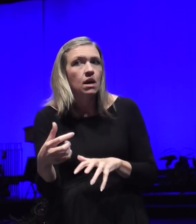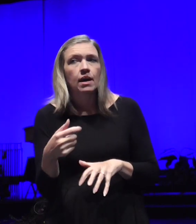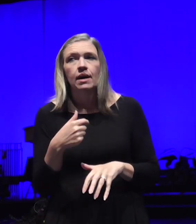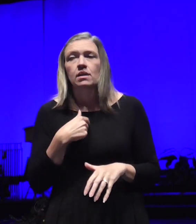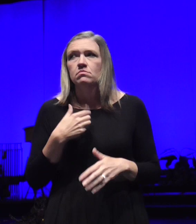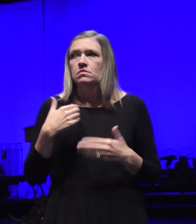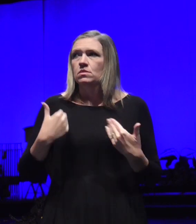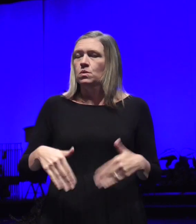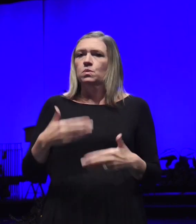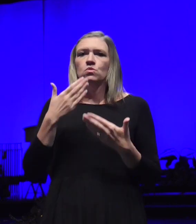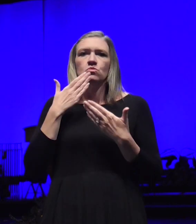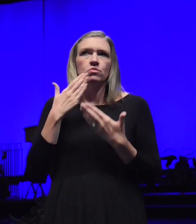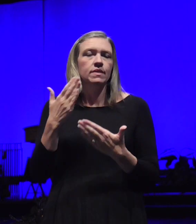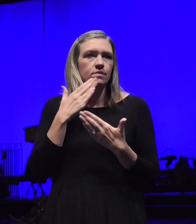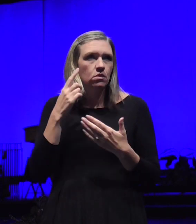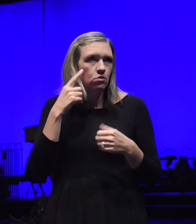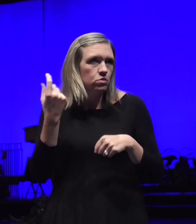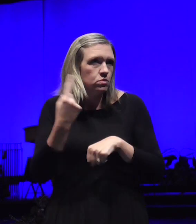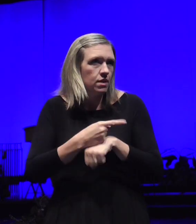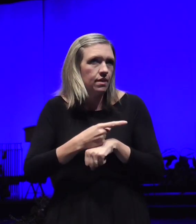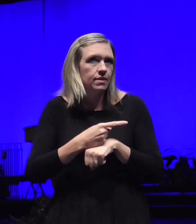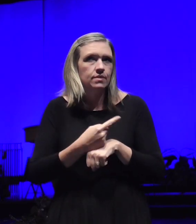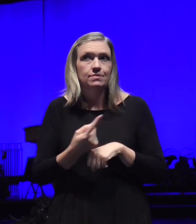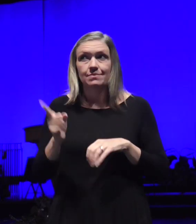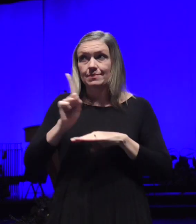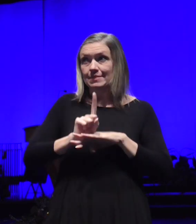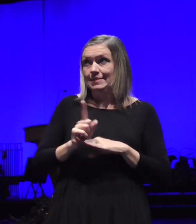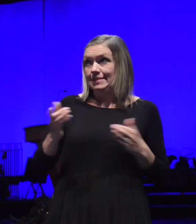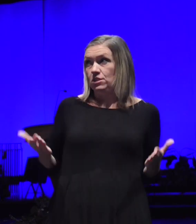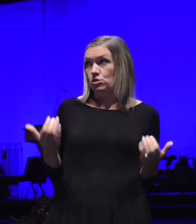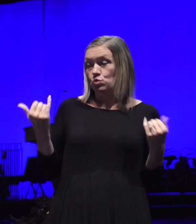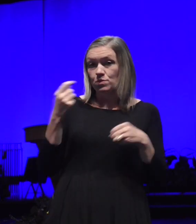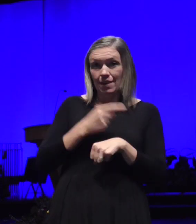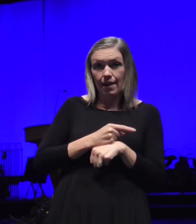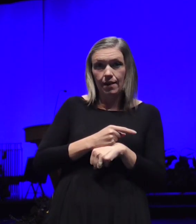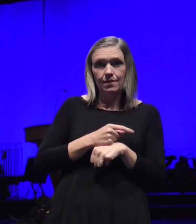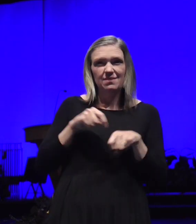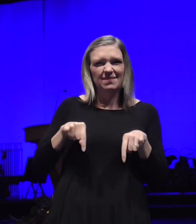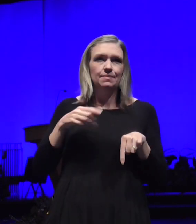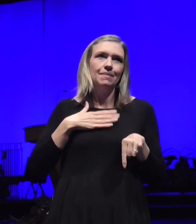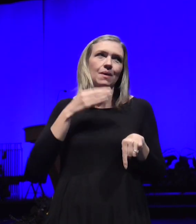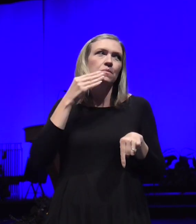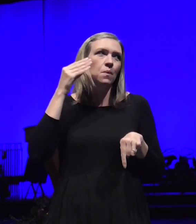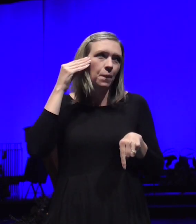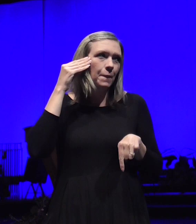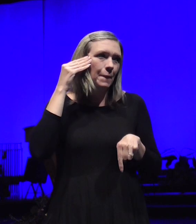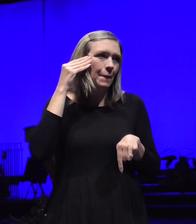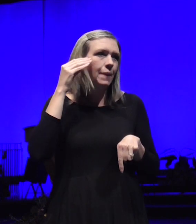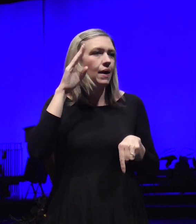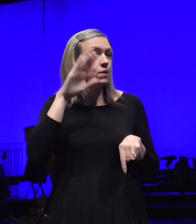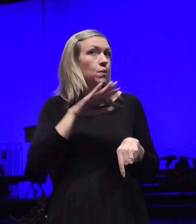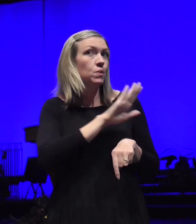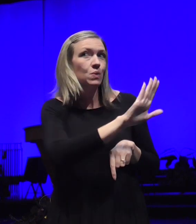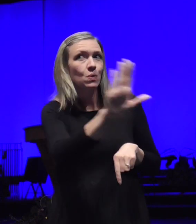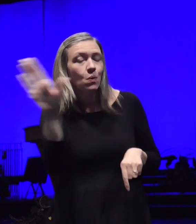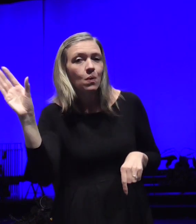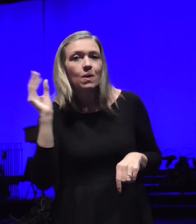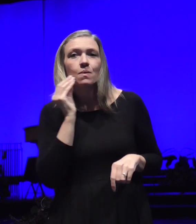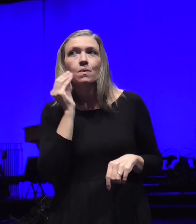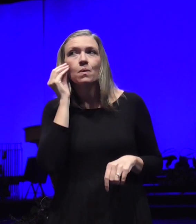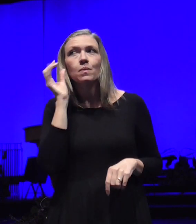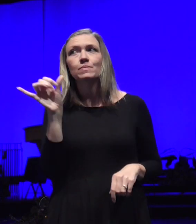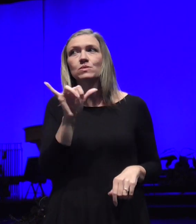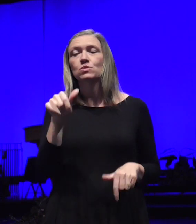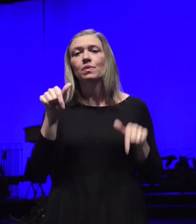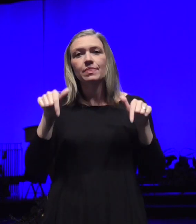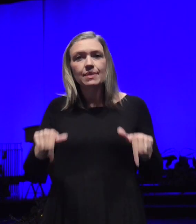so grateful today to stand before you in my home. And I know this is also your home.